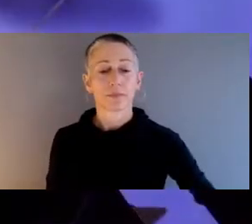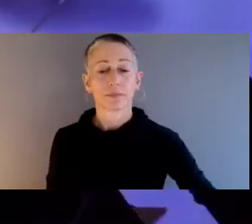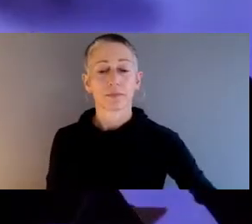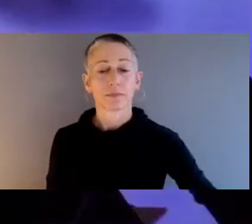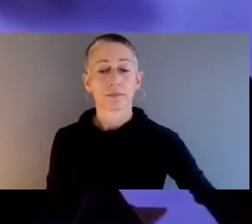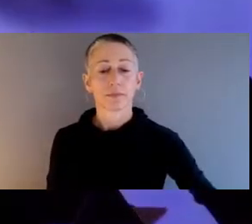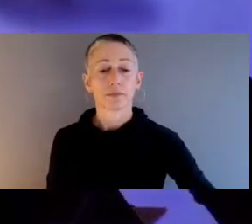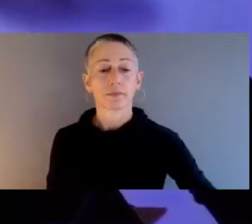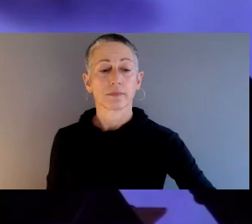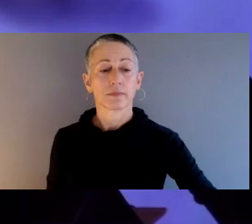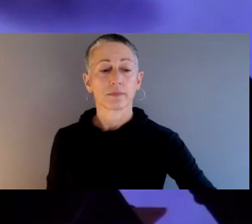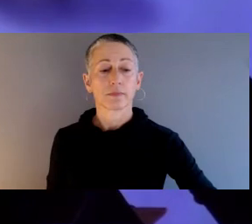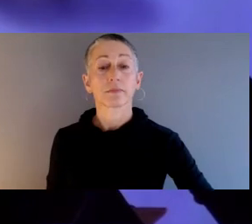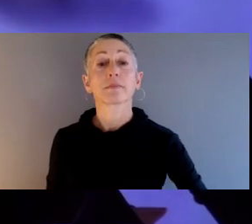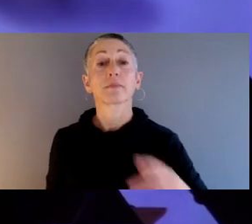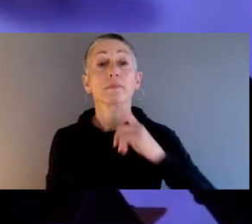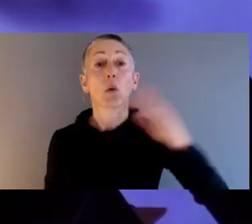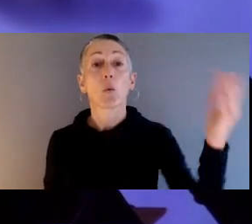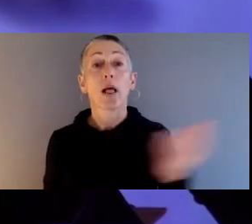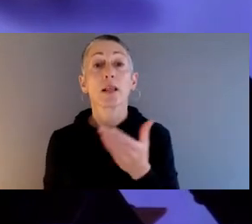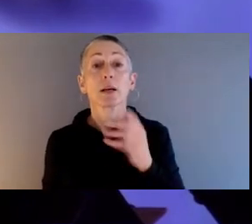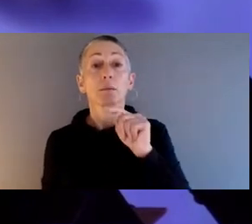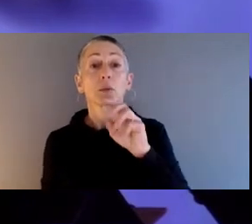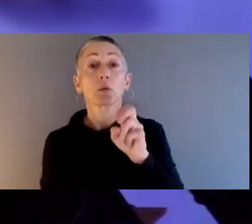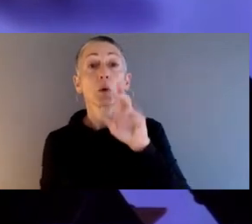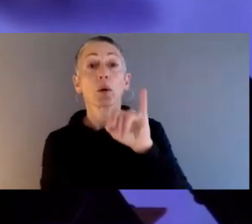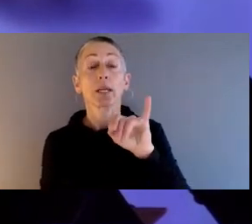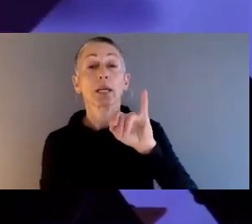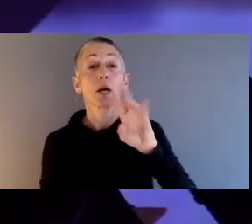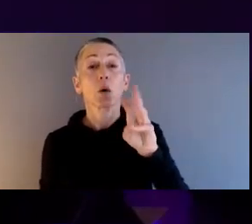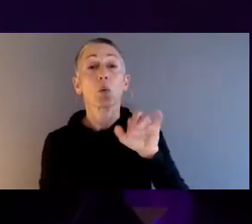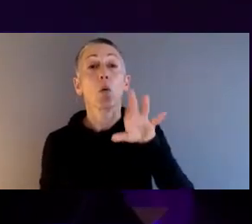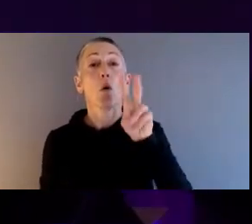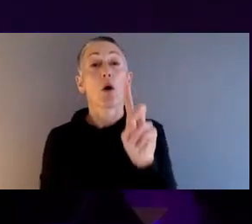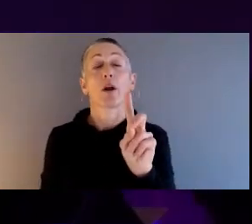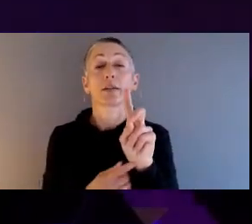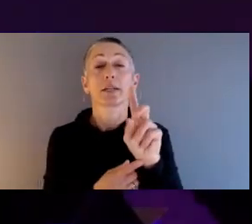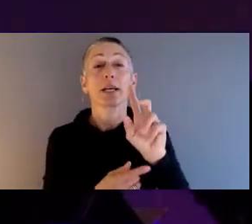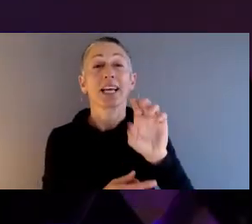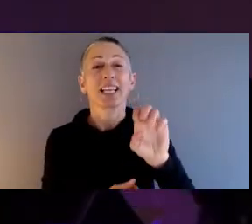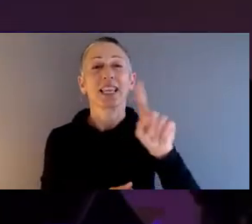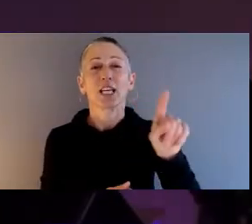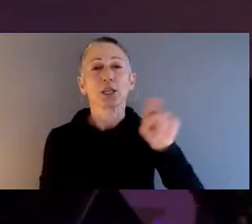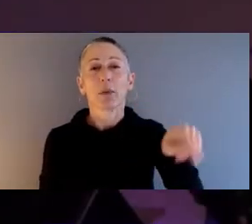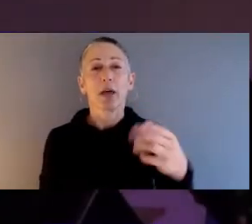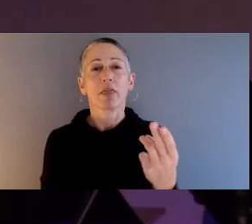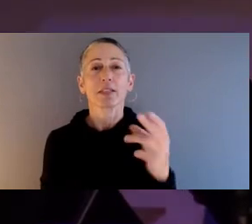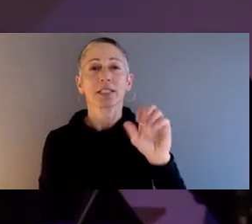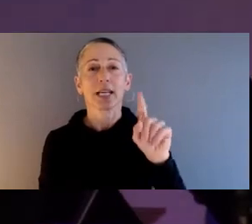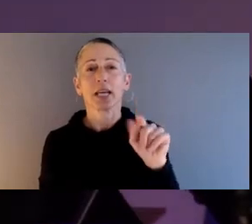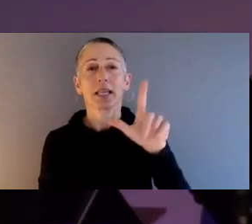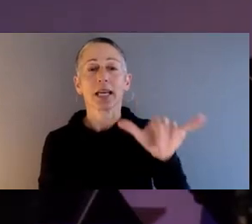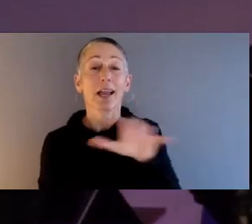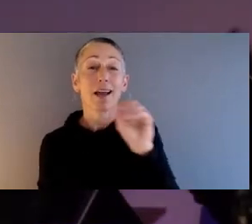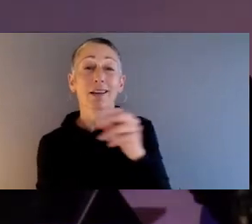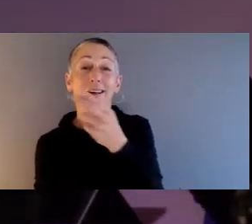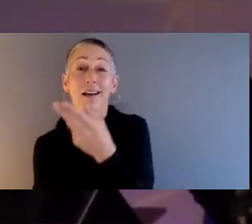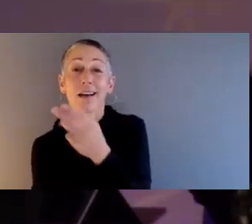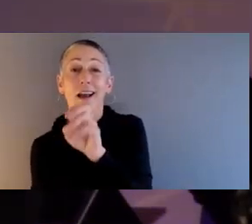Welcome Tony Award nominee Elizabeth Stanley and Obie Award winner Heidi Blickenstaff.